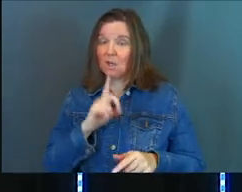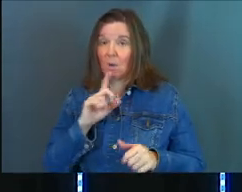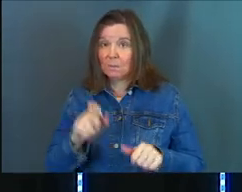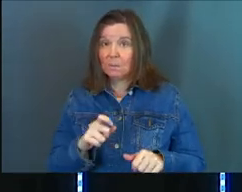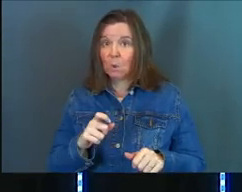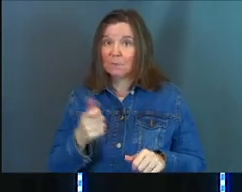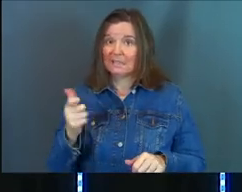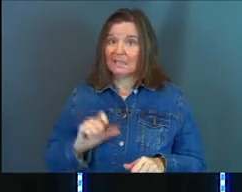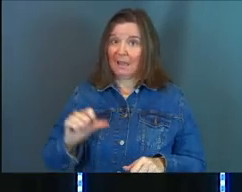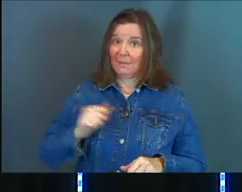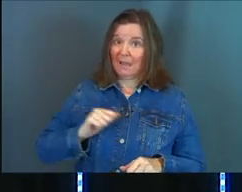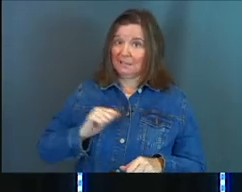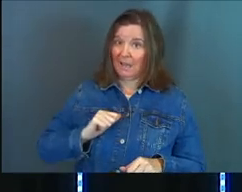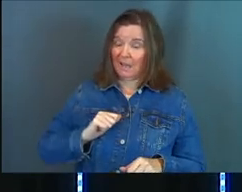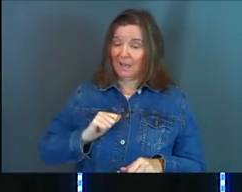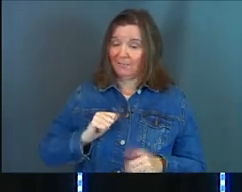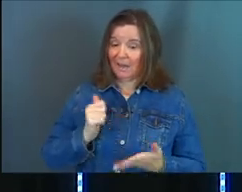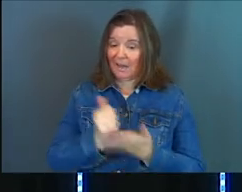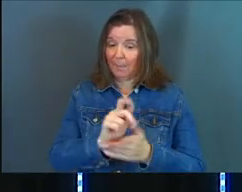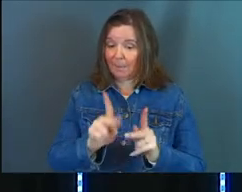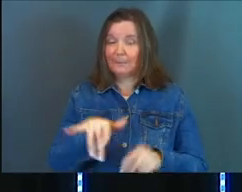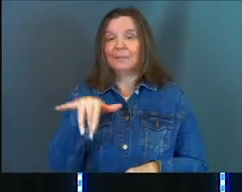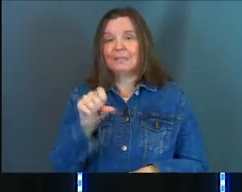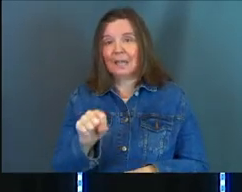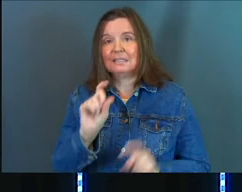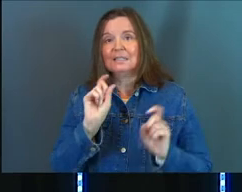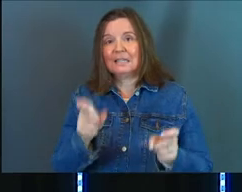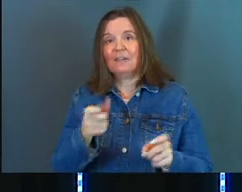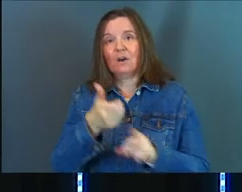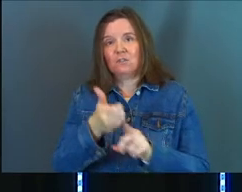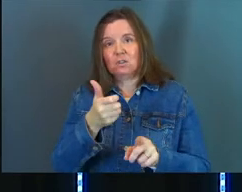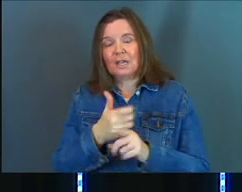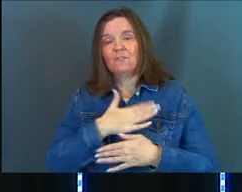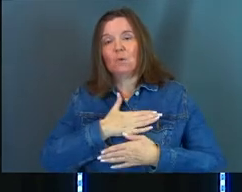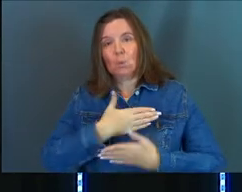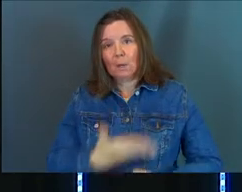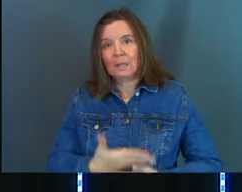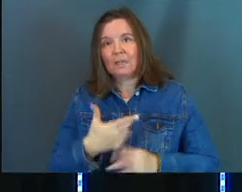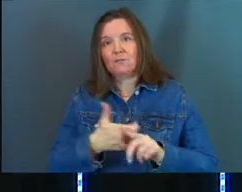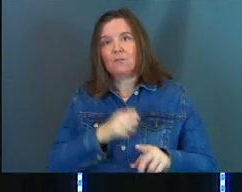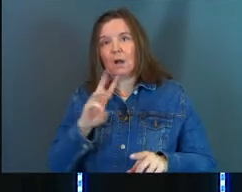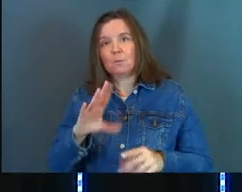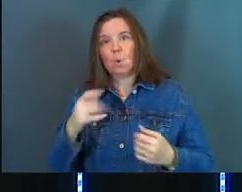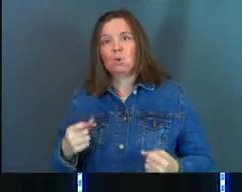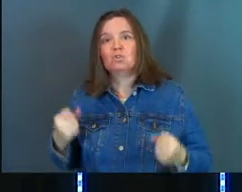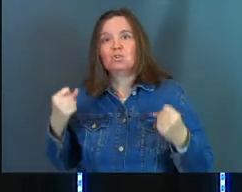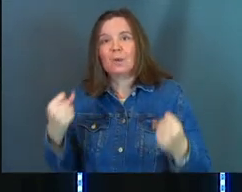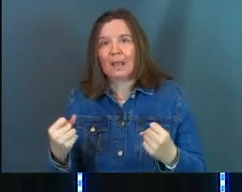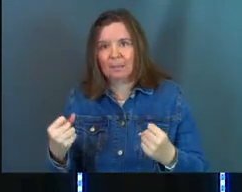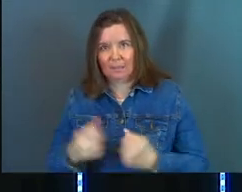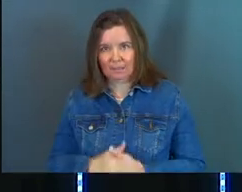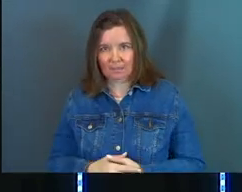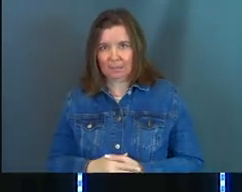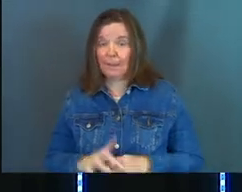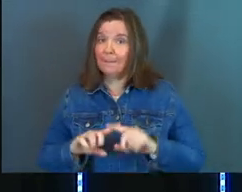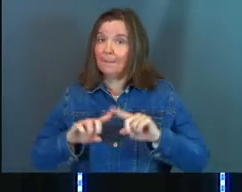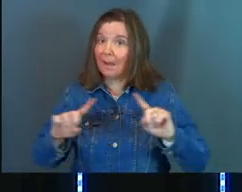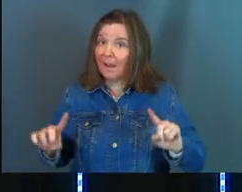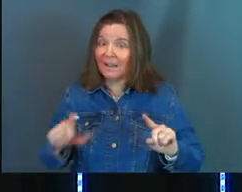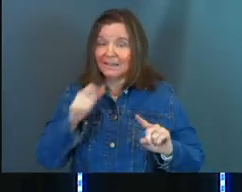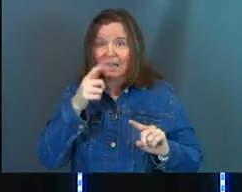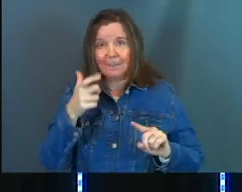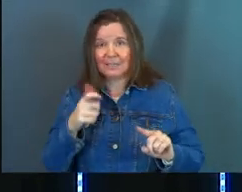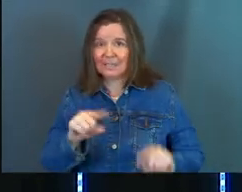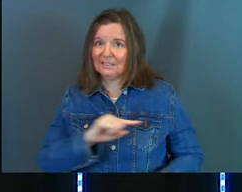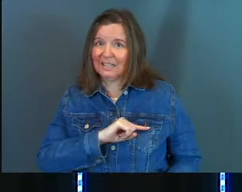Are we supposed to deny ourselves and go the extra mile? Yes. Give of yourself willingly from your strength, but